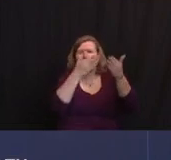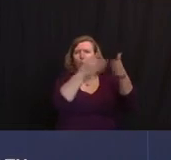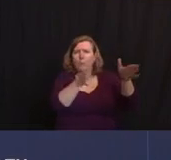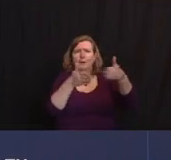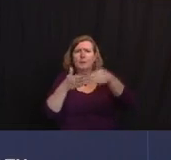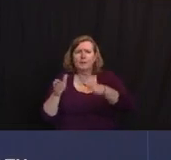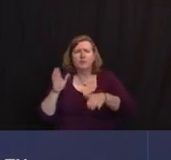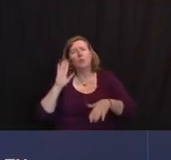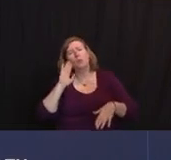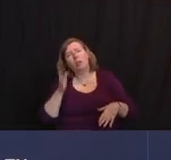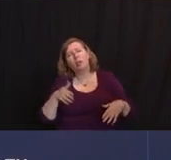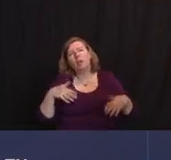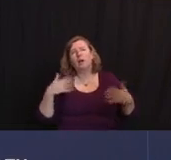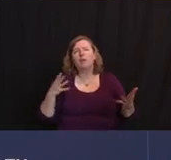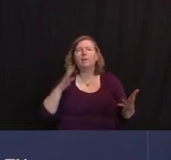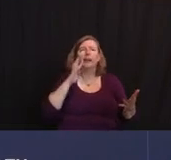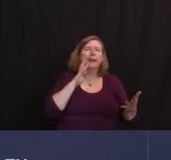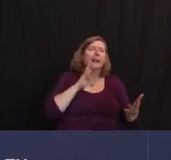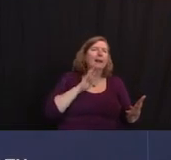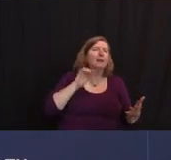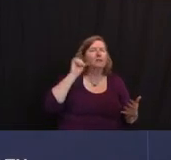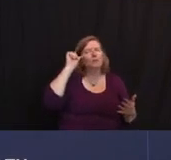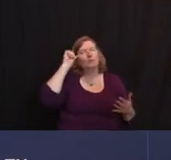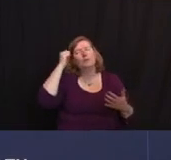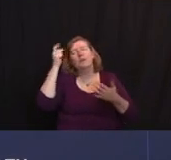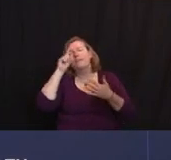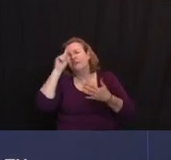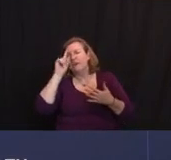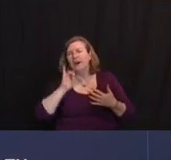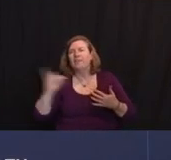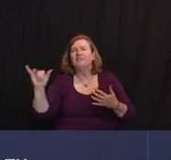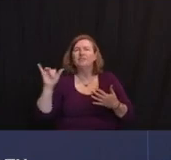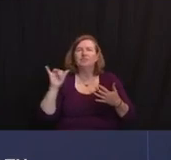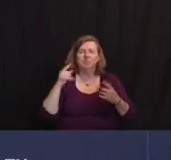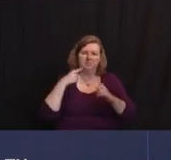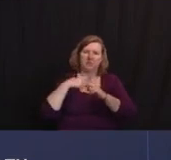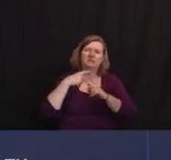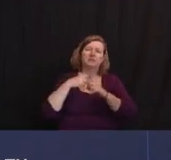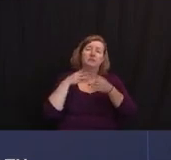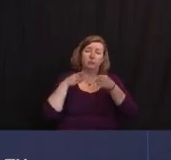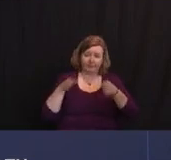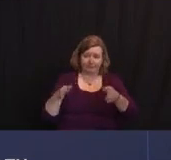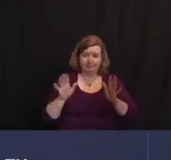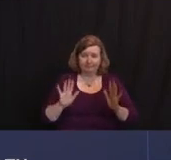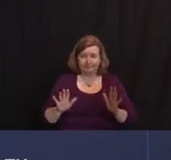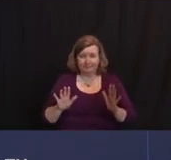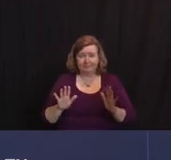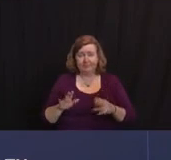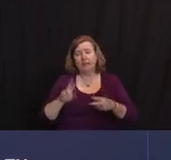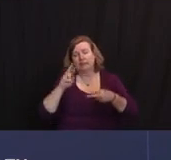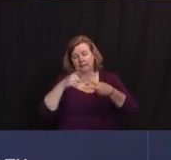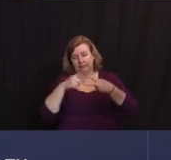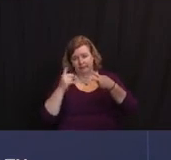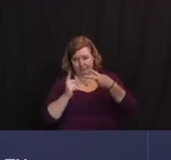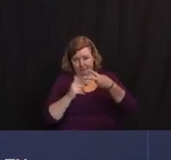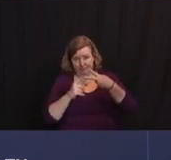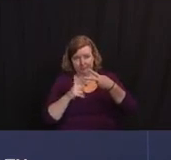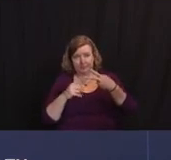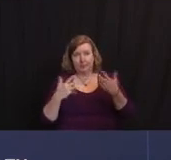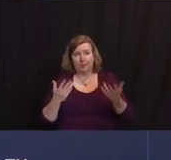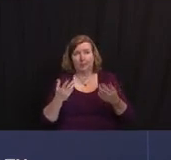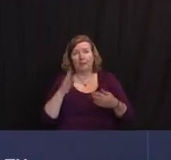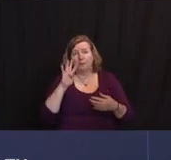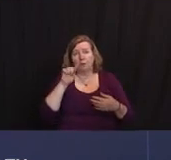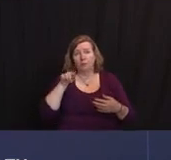relish and remember forever in the best sense. And secondly, getting 4.7